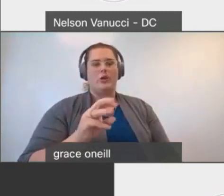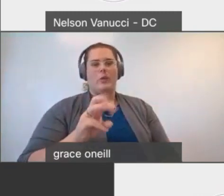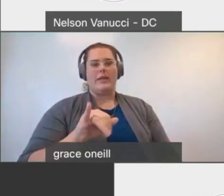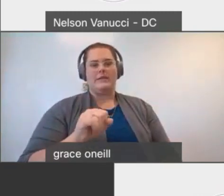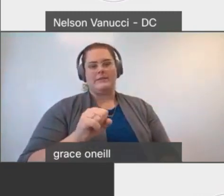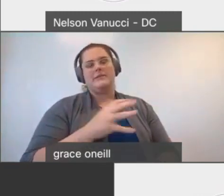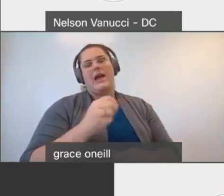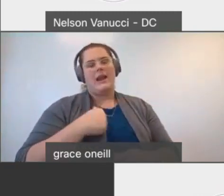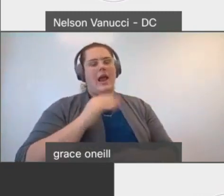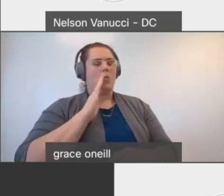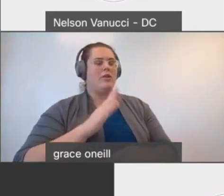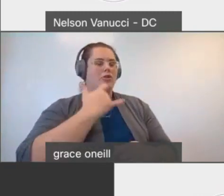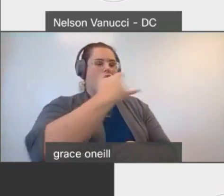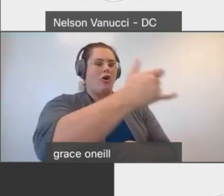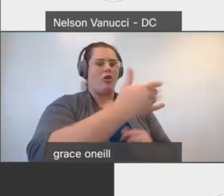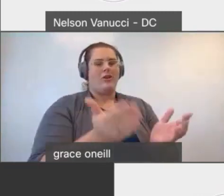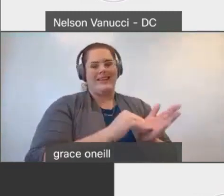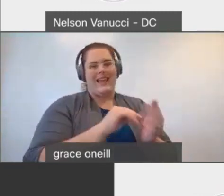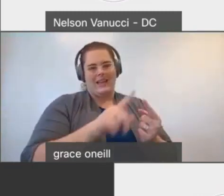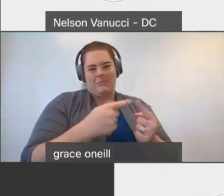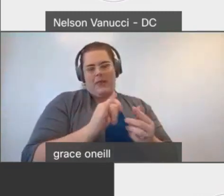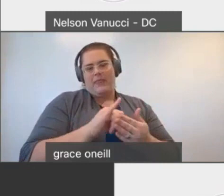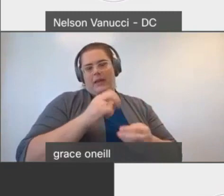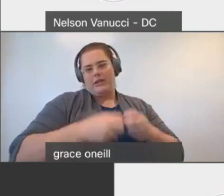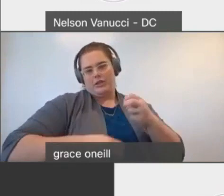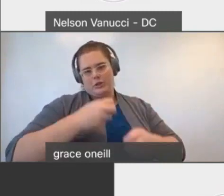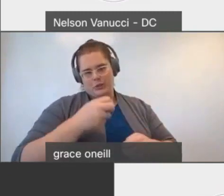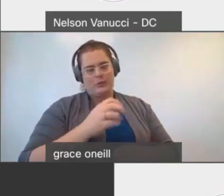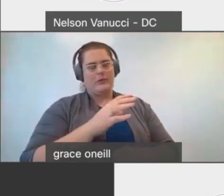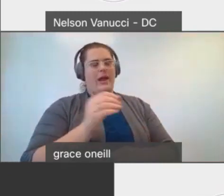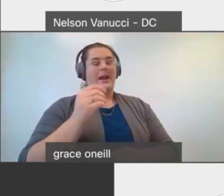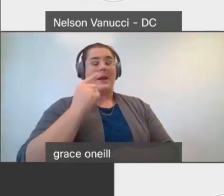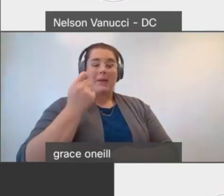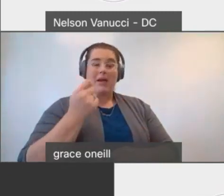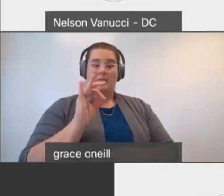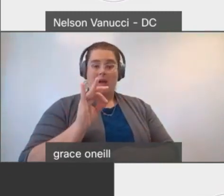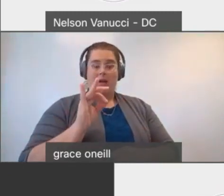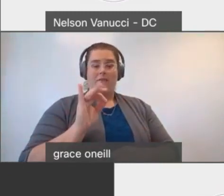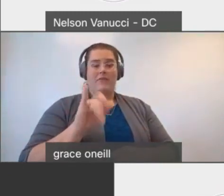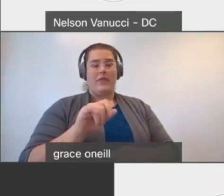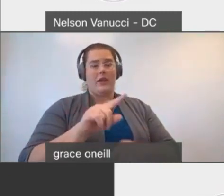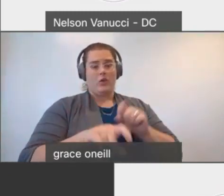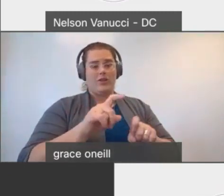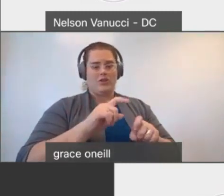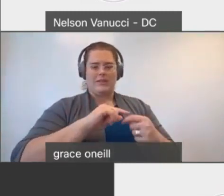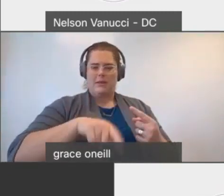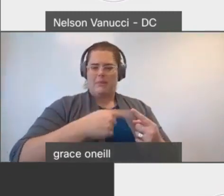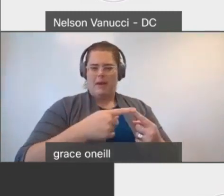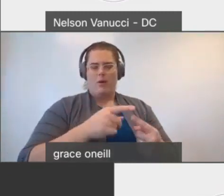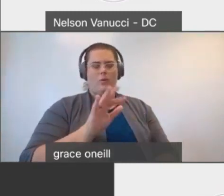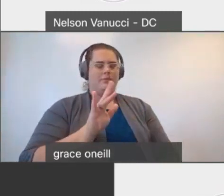again on this issue. And because of the questions centered around